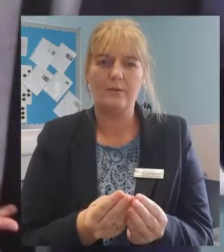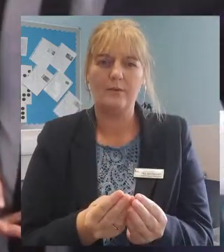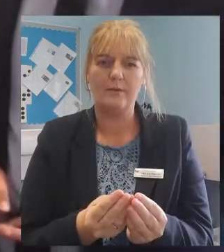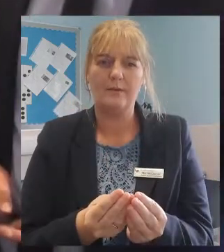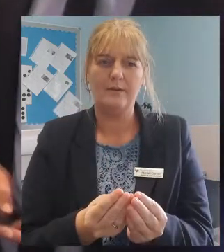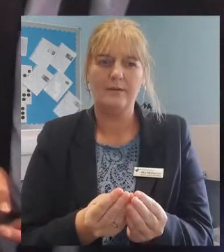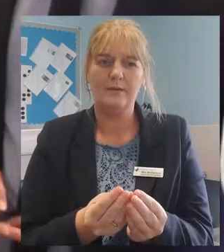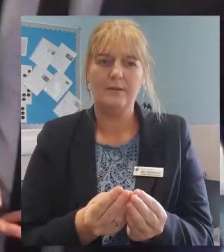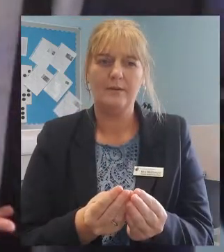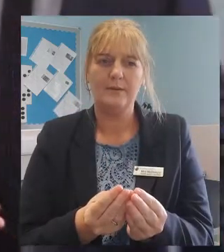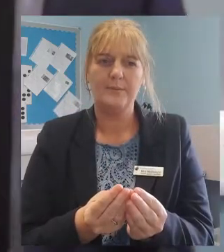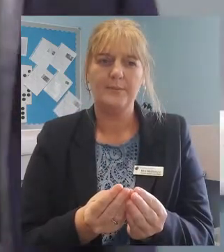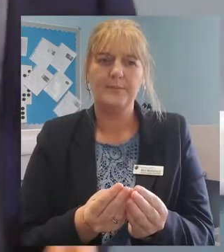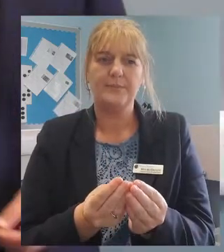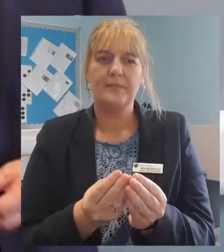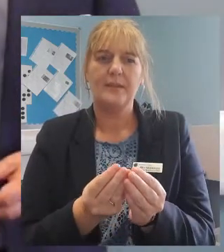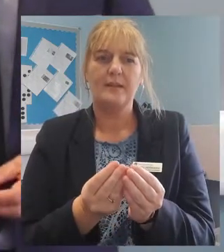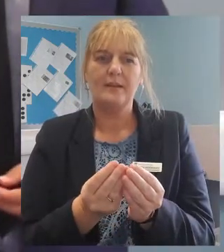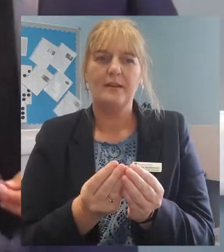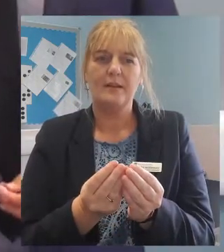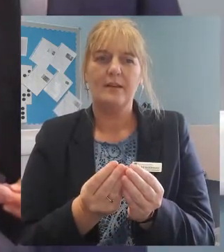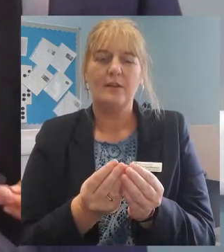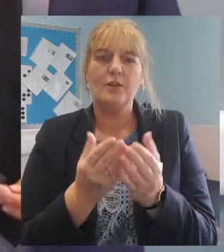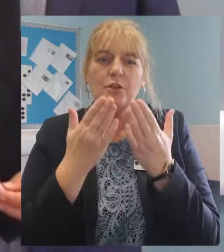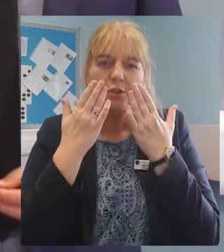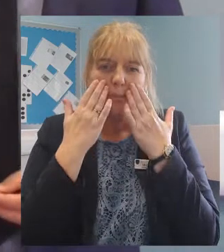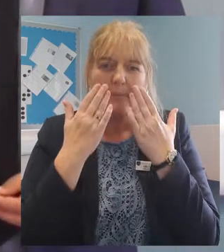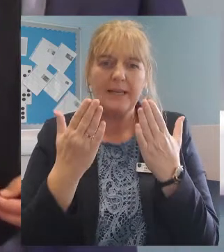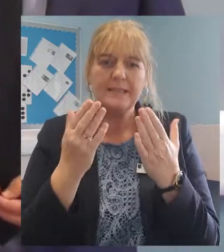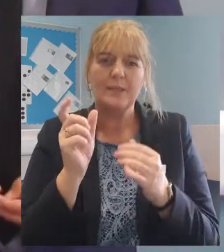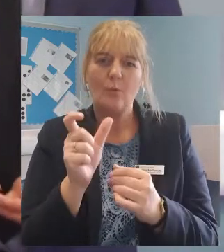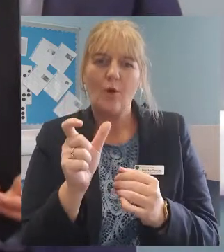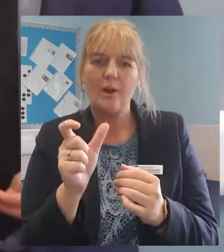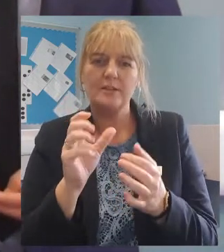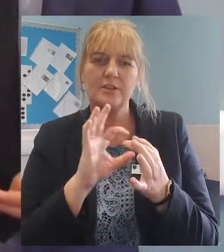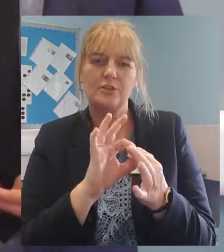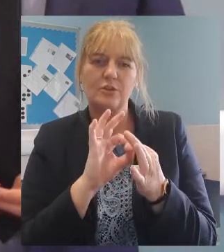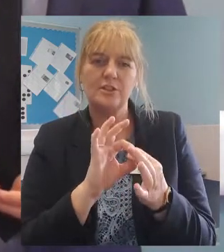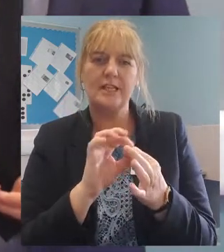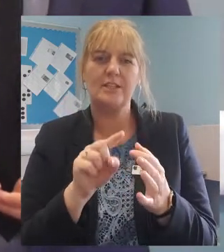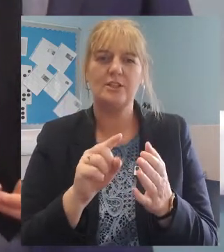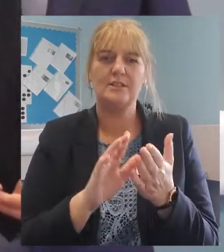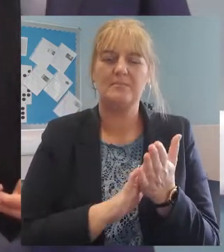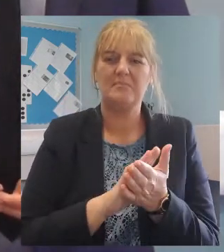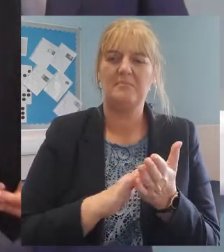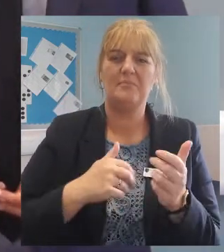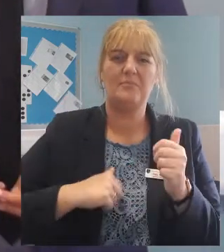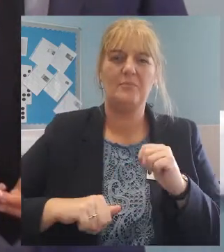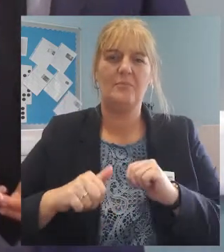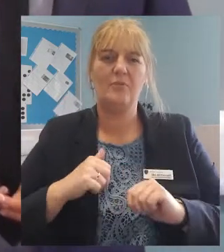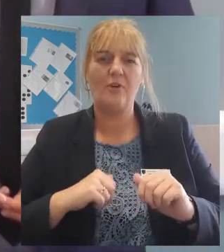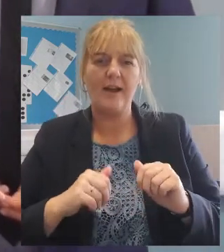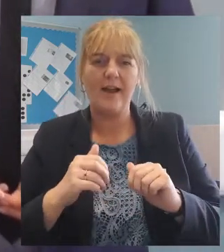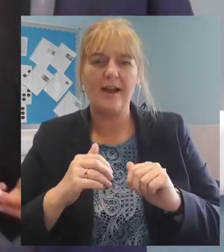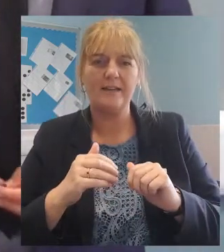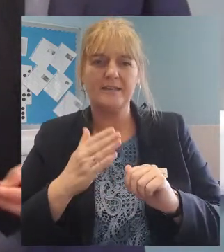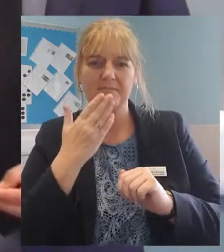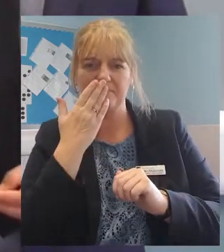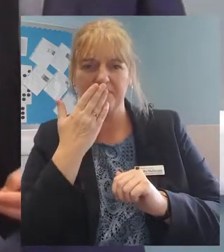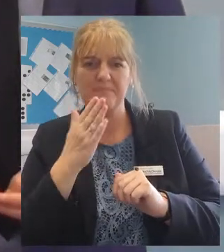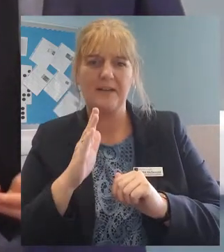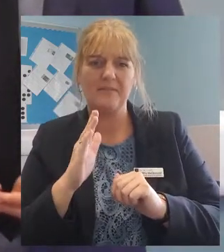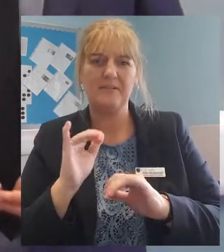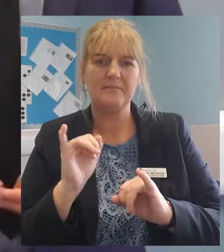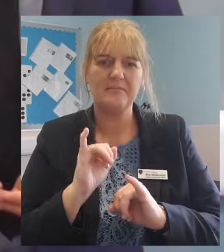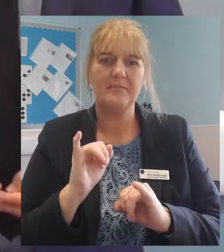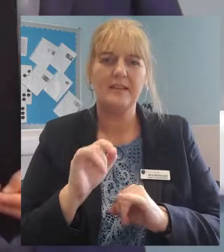think about the opposite of humility, we come up with words like pride, being vain, conceited, arrogant, too big for